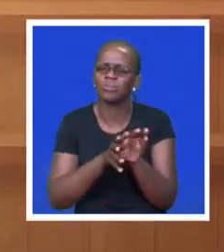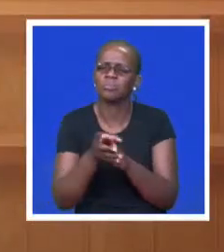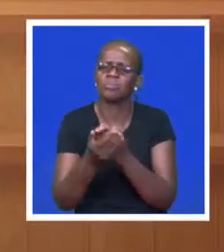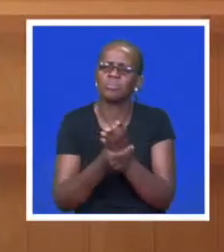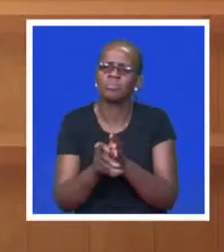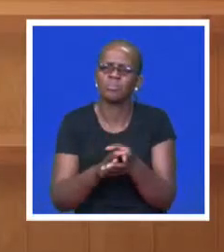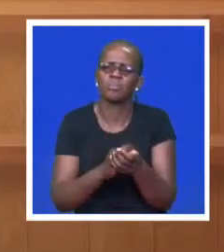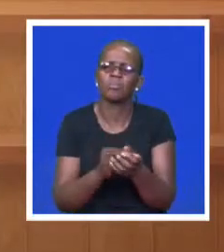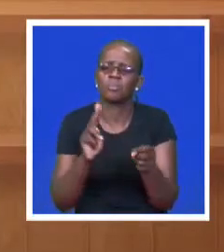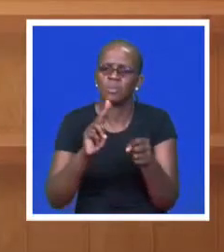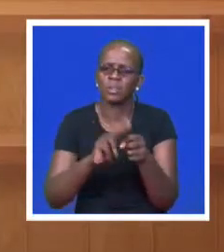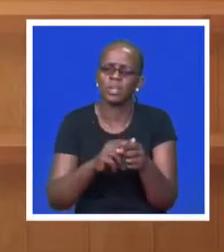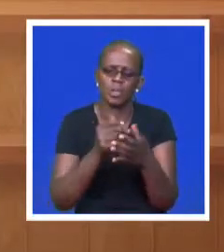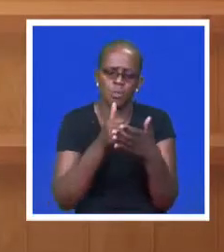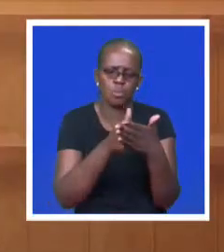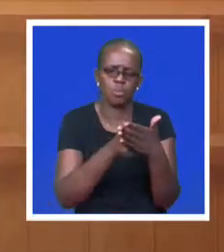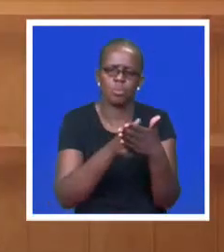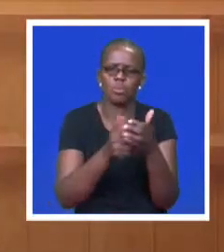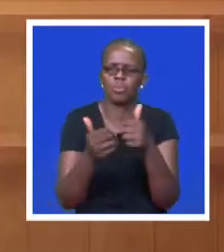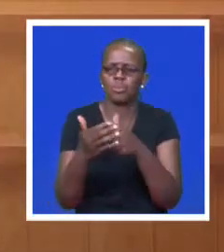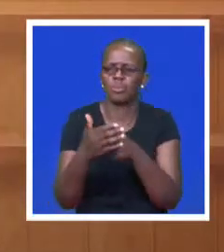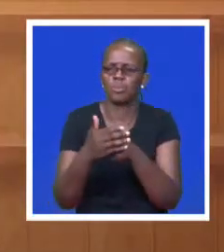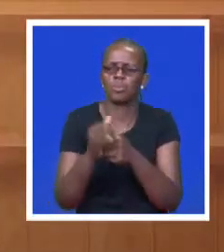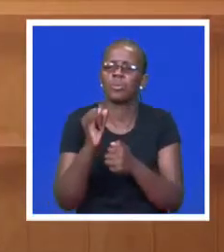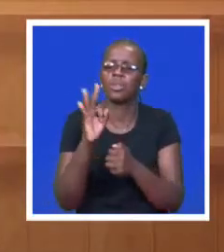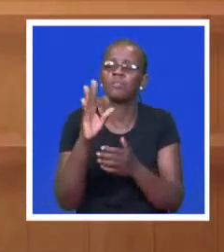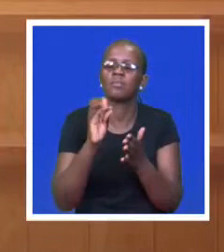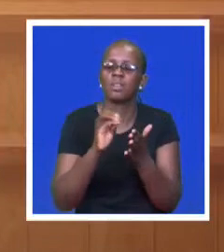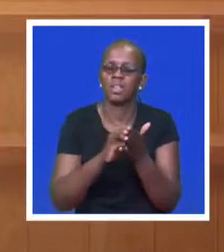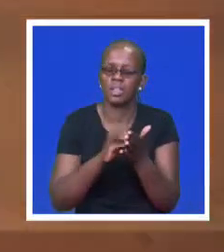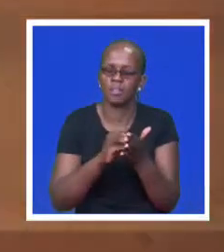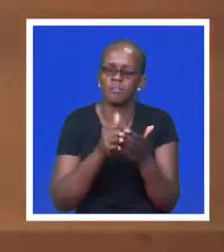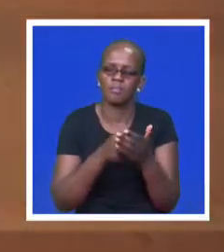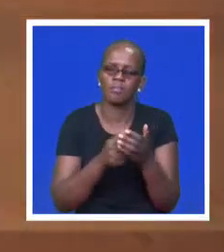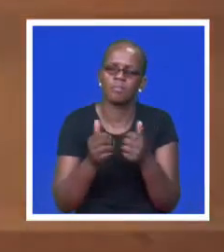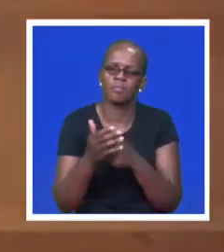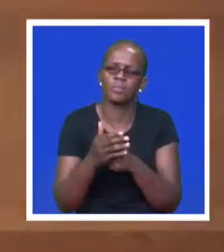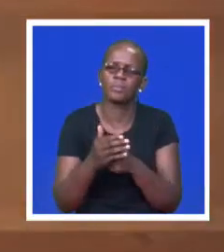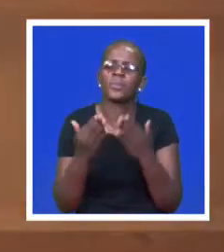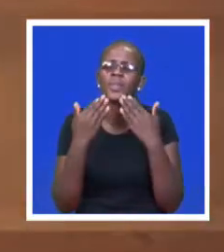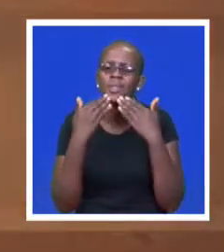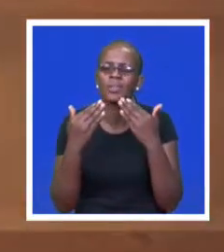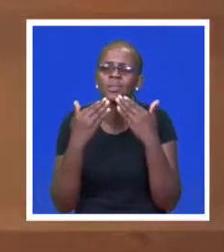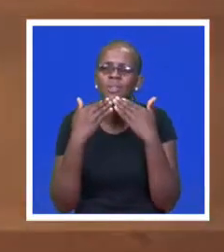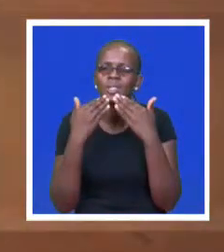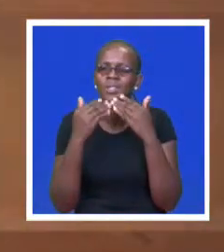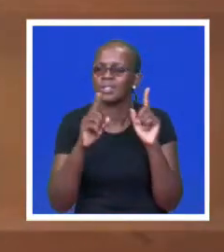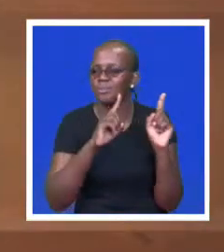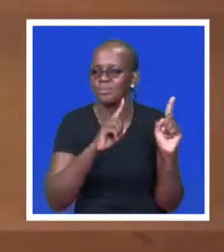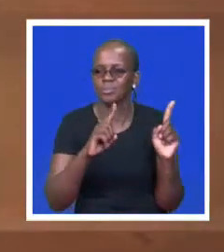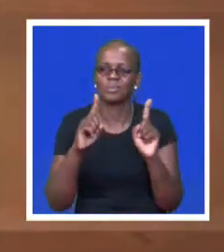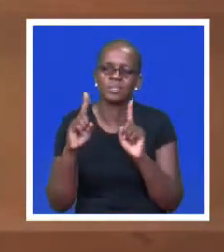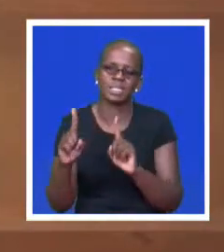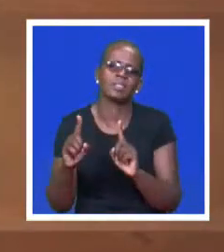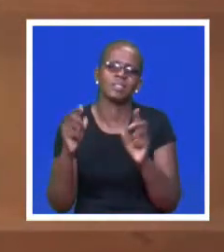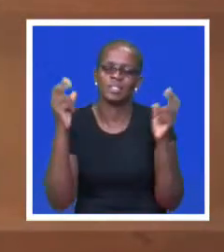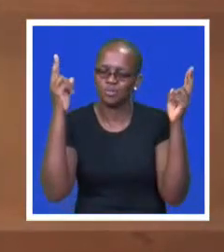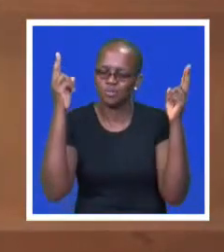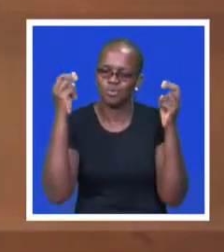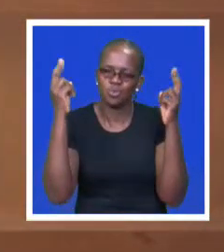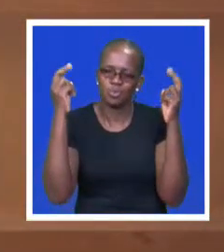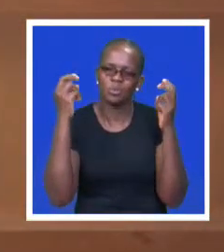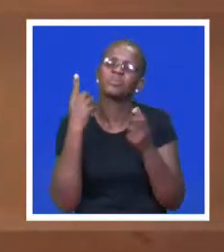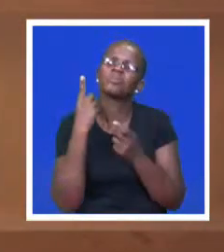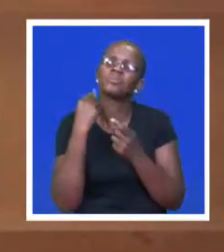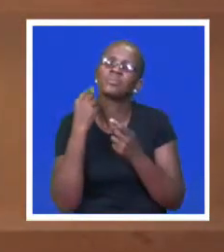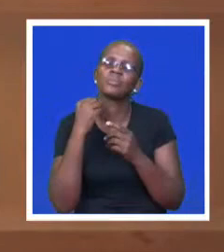sanitize if you do have the sanitizer. Thank you very much, Mr. Sicelo. This was a very amazing lesson. Let's hope you're